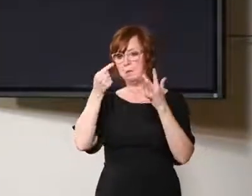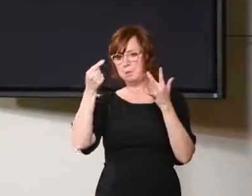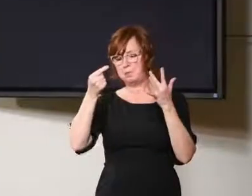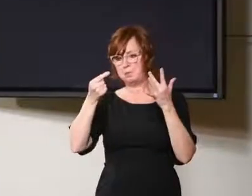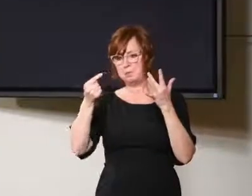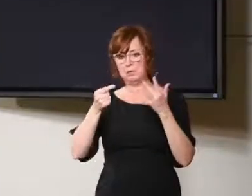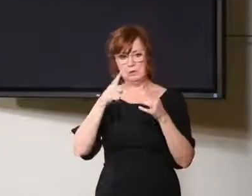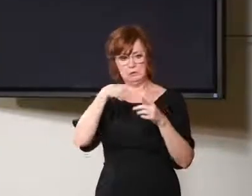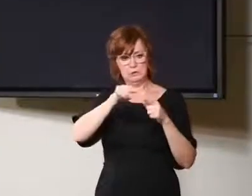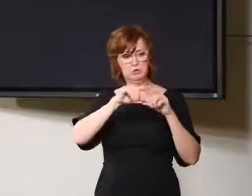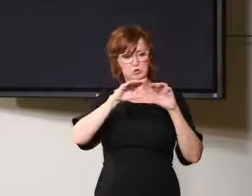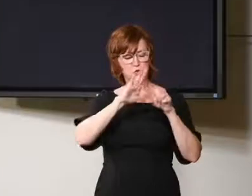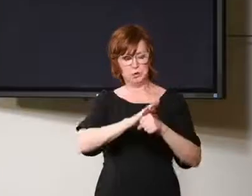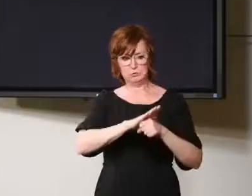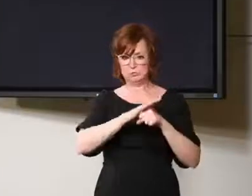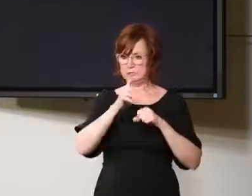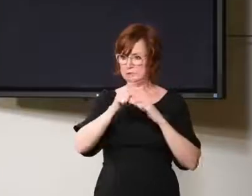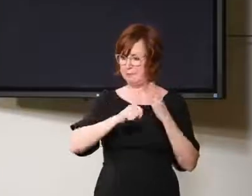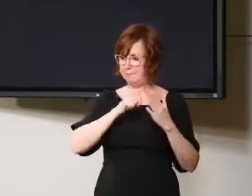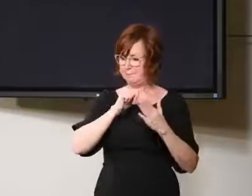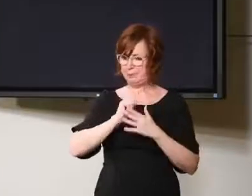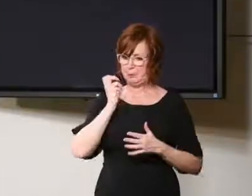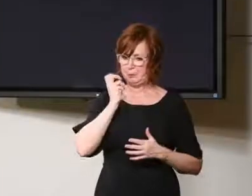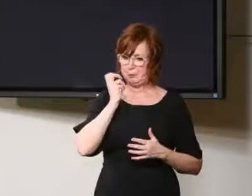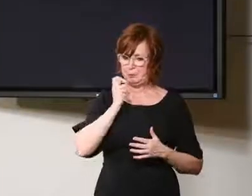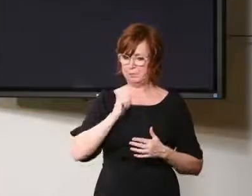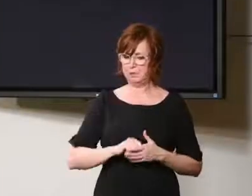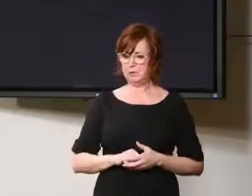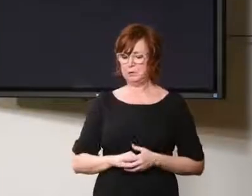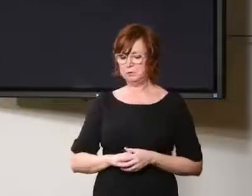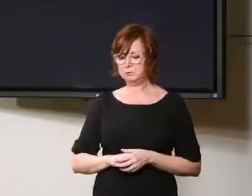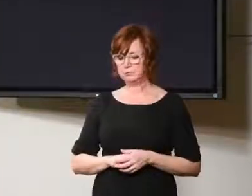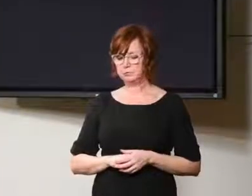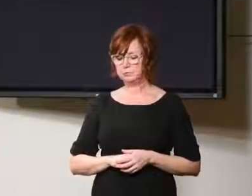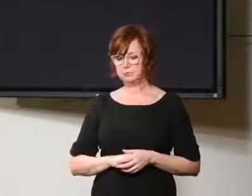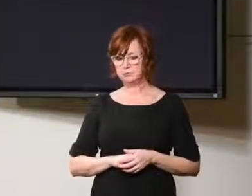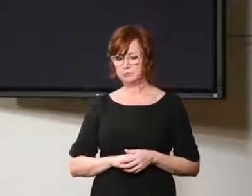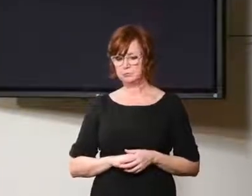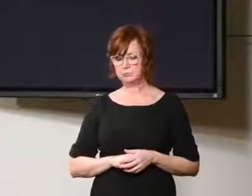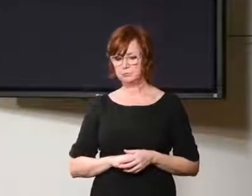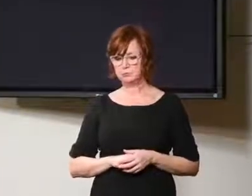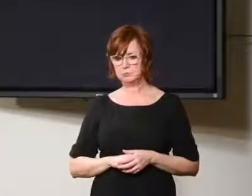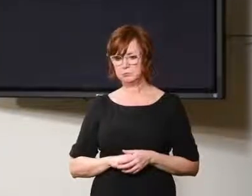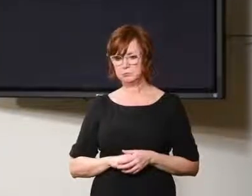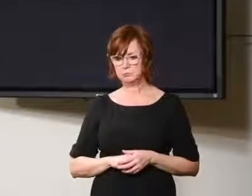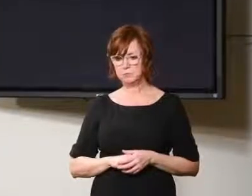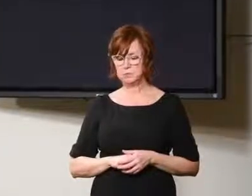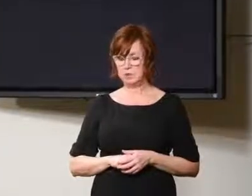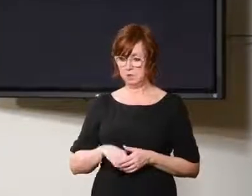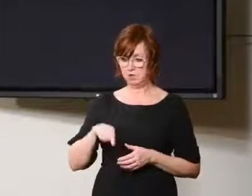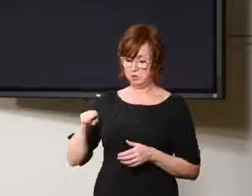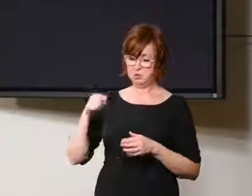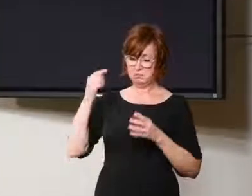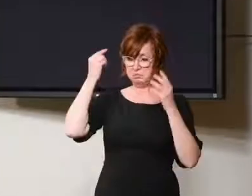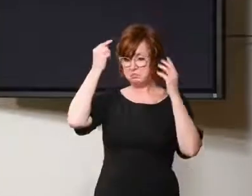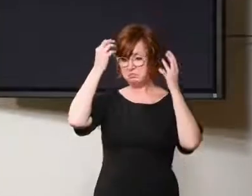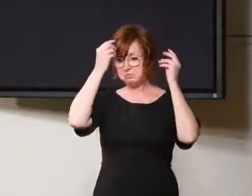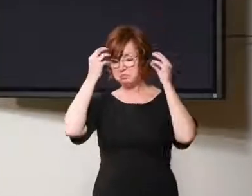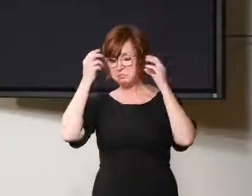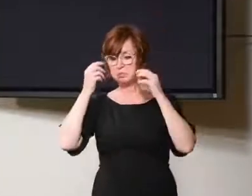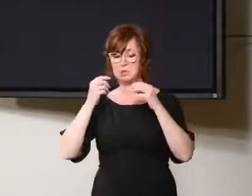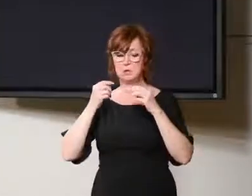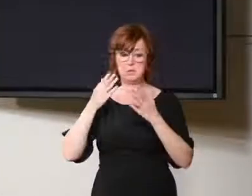issues that we just talked about. Is there any thought put to the possibility of doing something like that that might directly